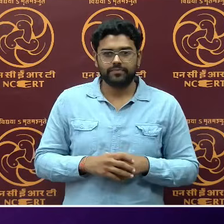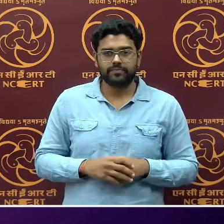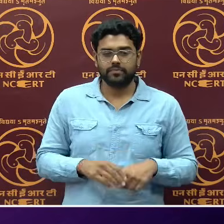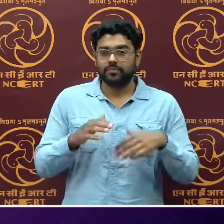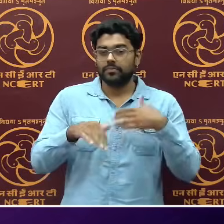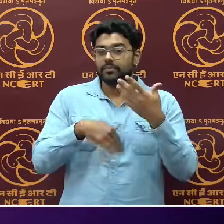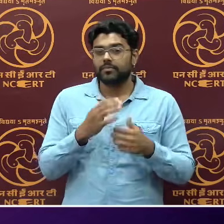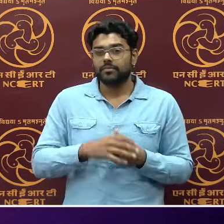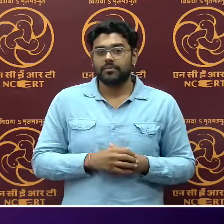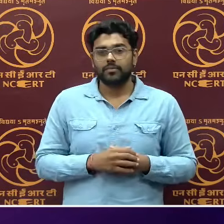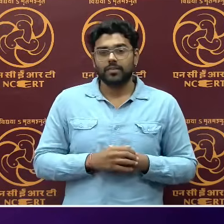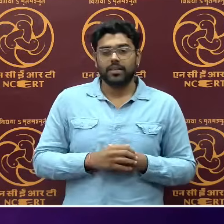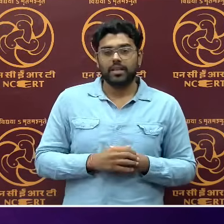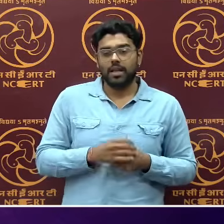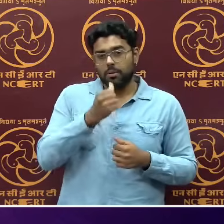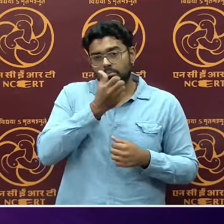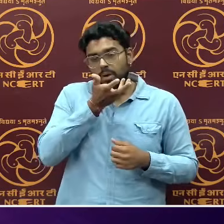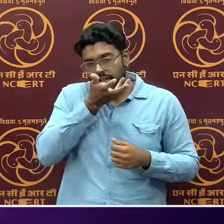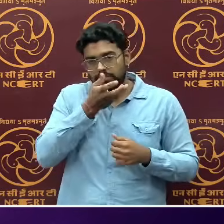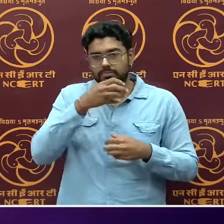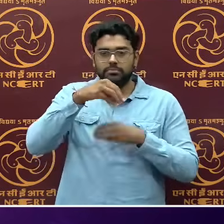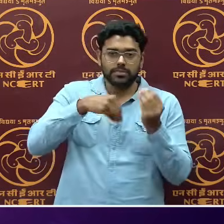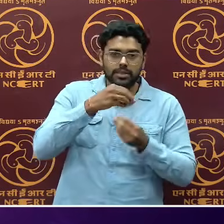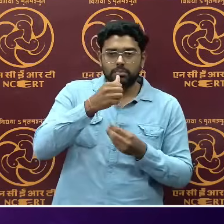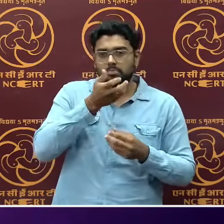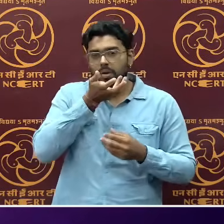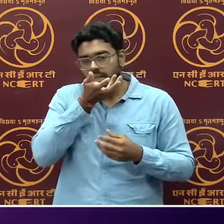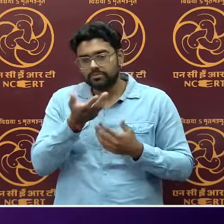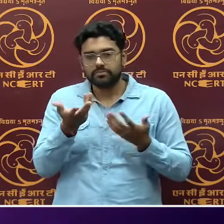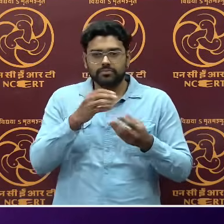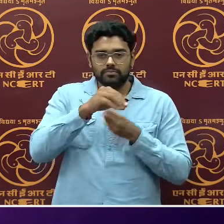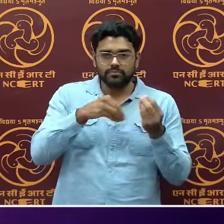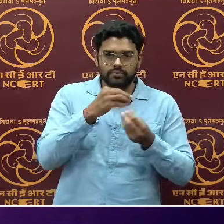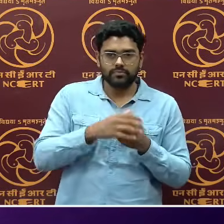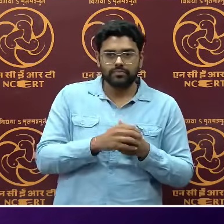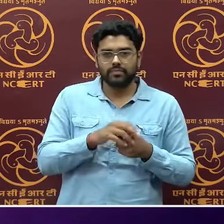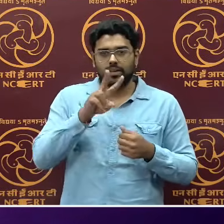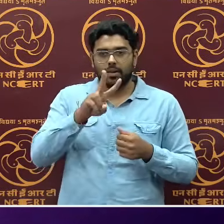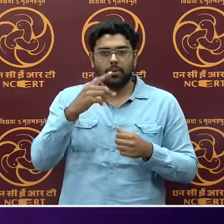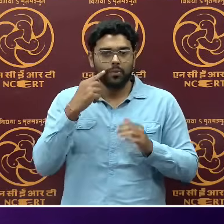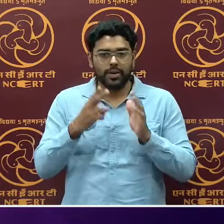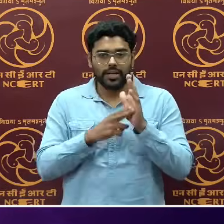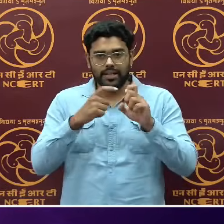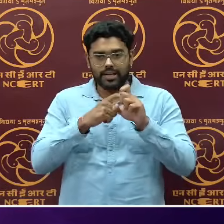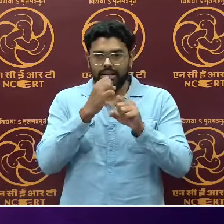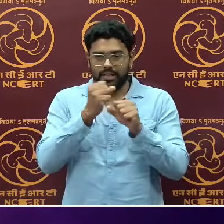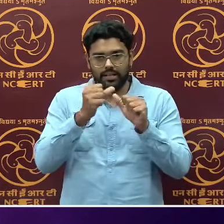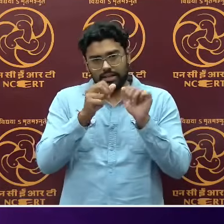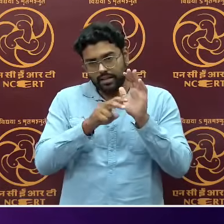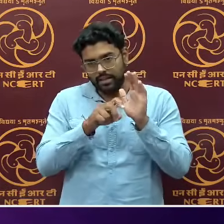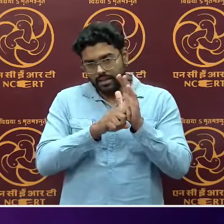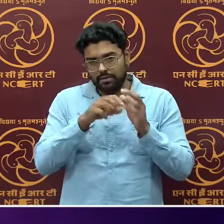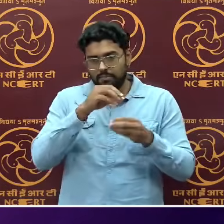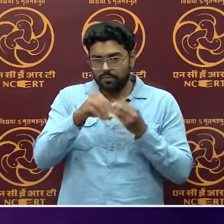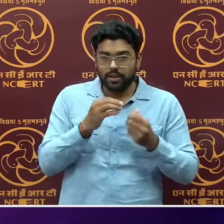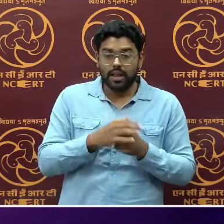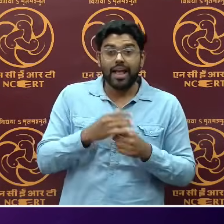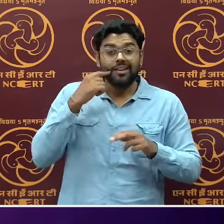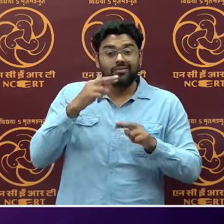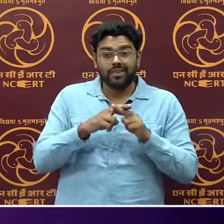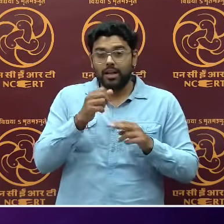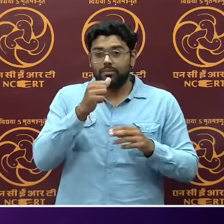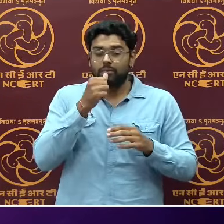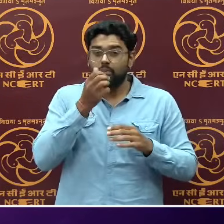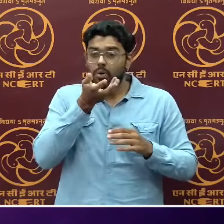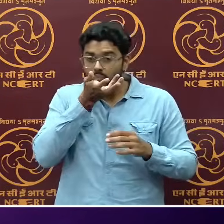next we have liquid and liquid. Say acetic acid in water, vinegar is a mixture wherein acid is dissolved in water.